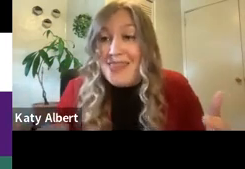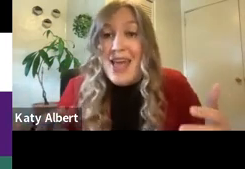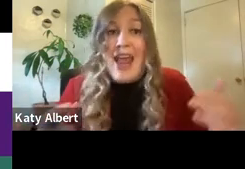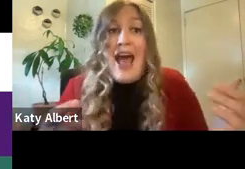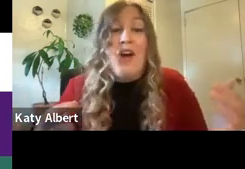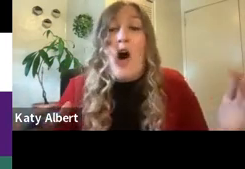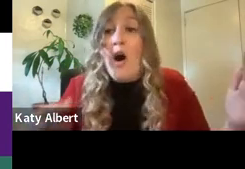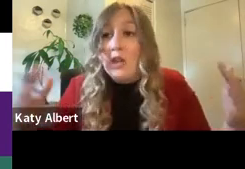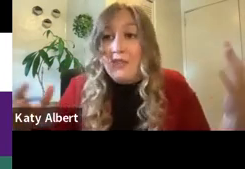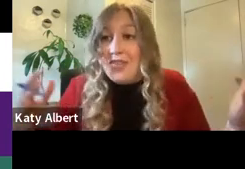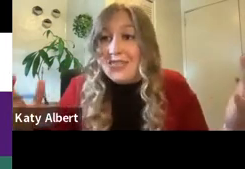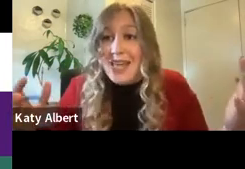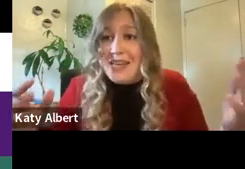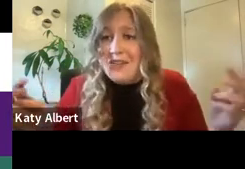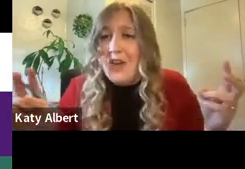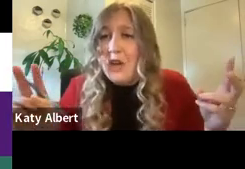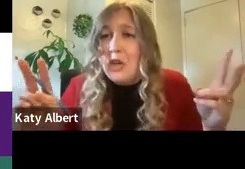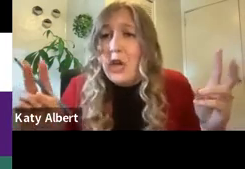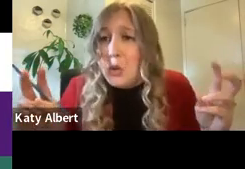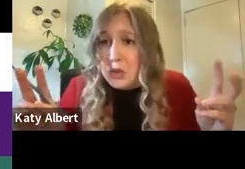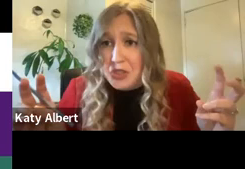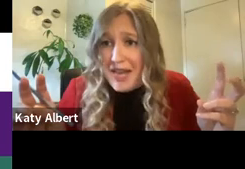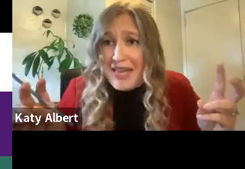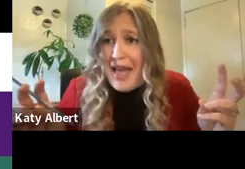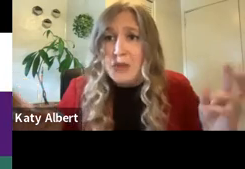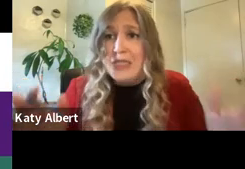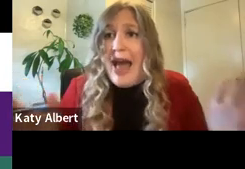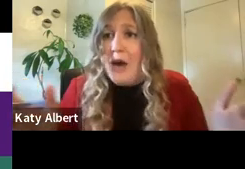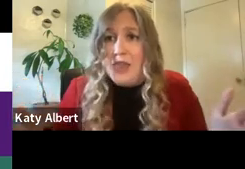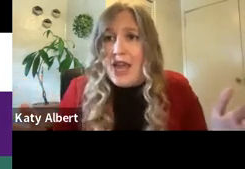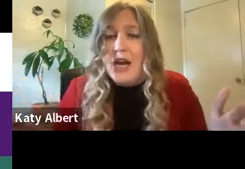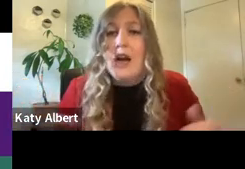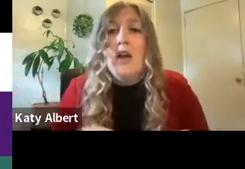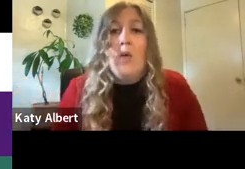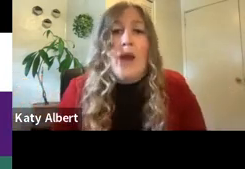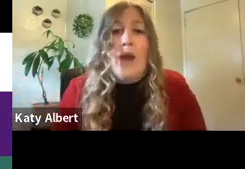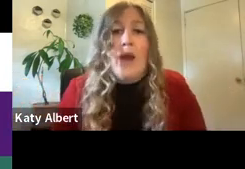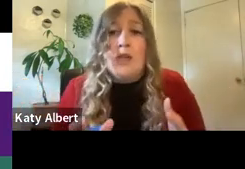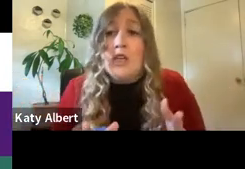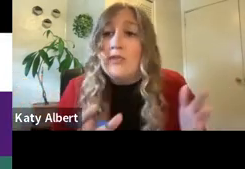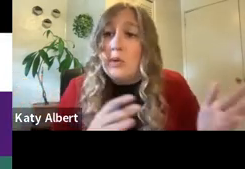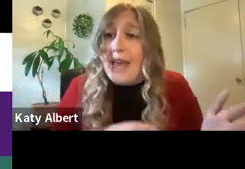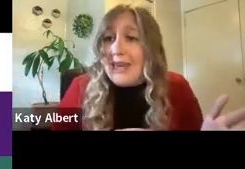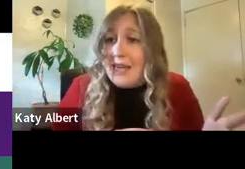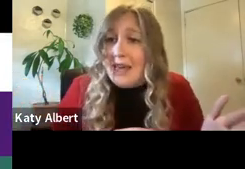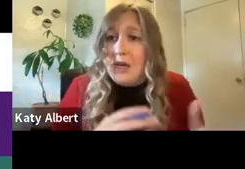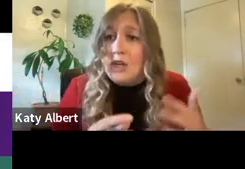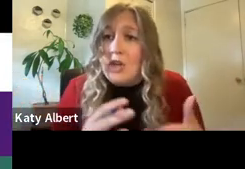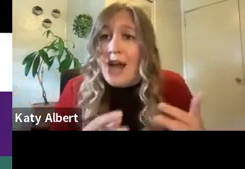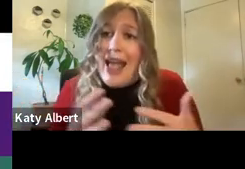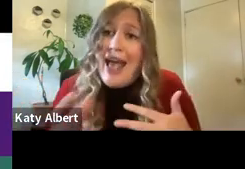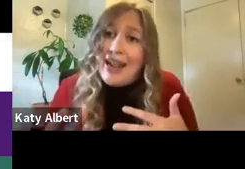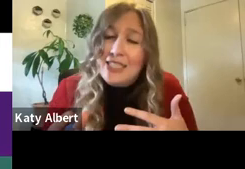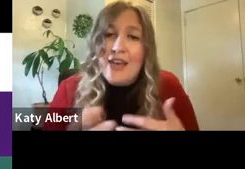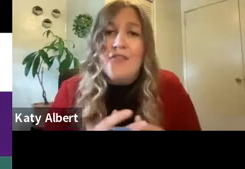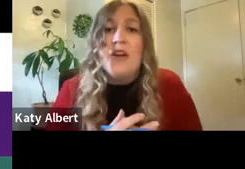overwhelmed, and then have all of these kind of ghost accounts out there where maybe you've created it, but